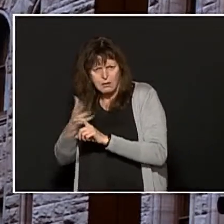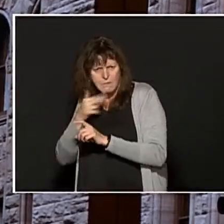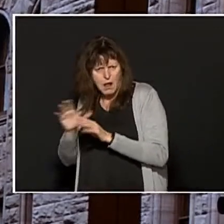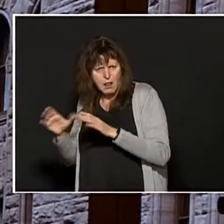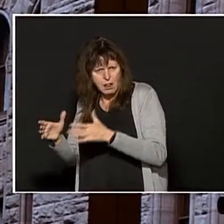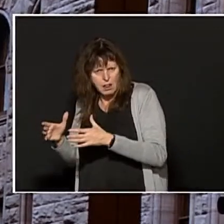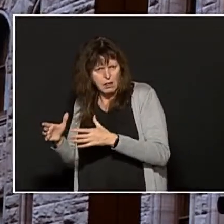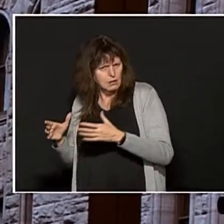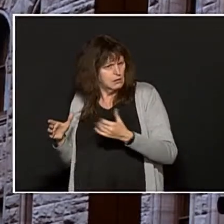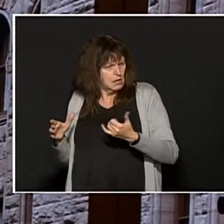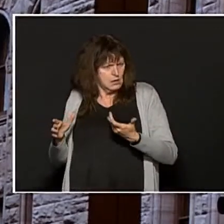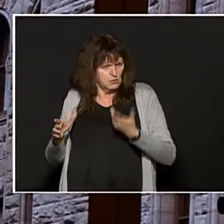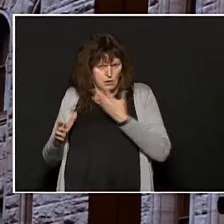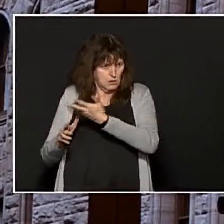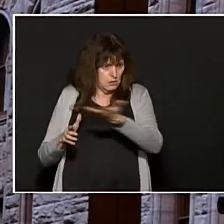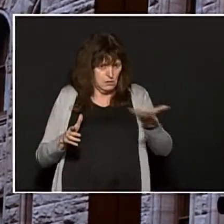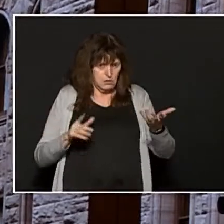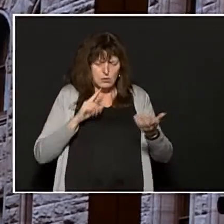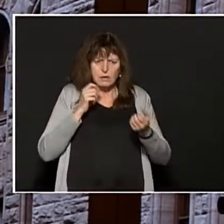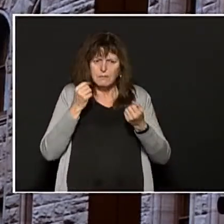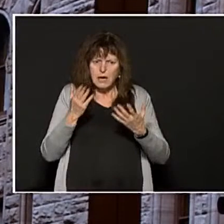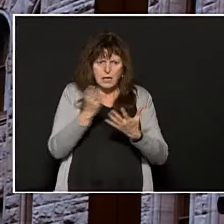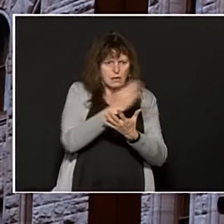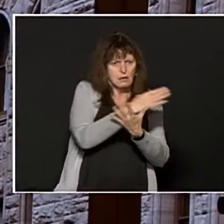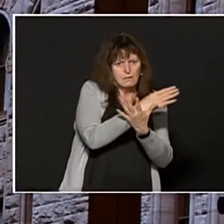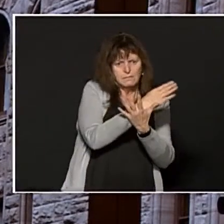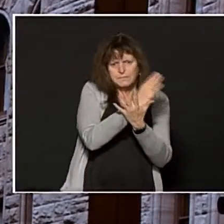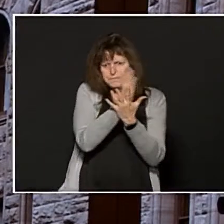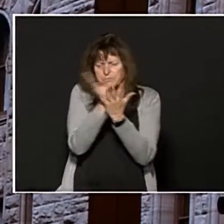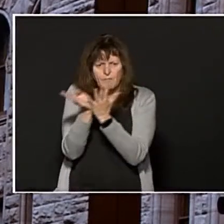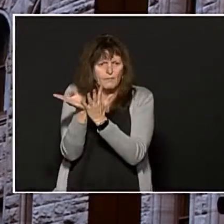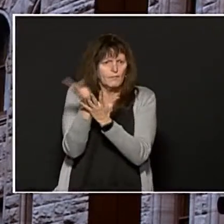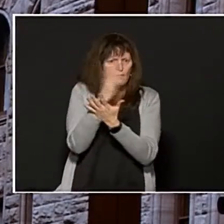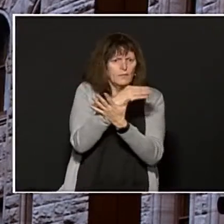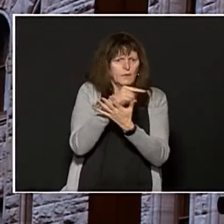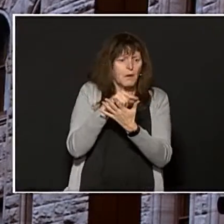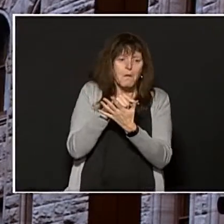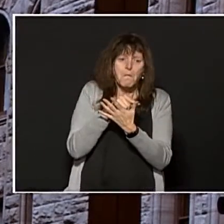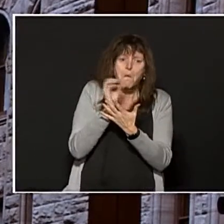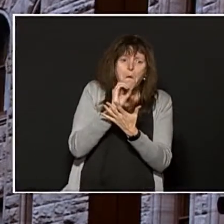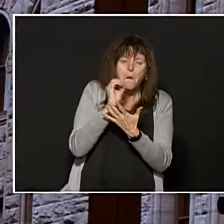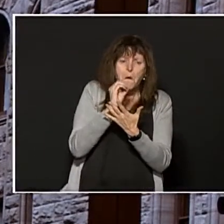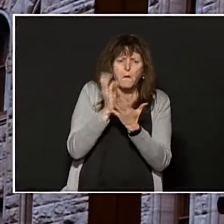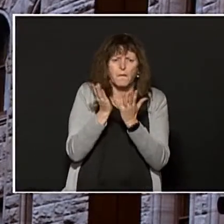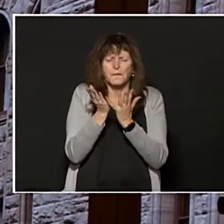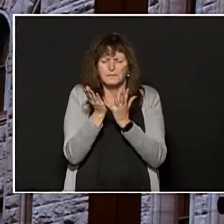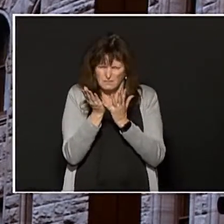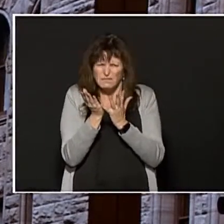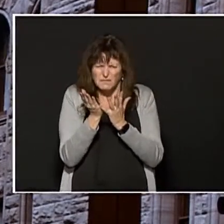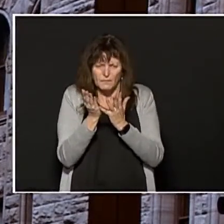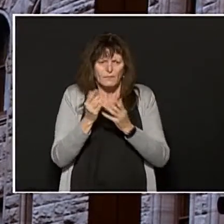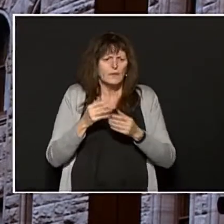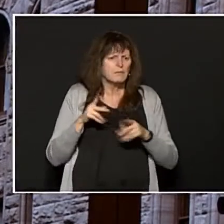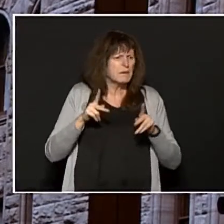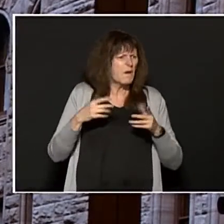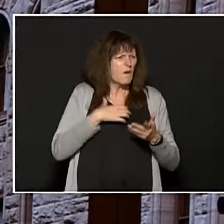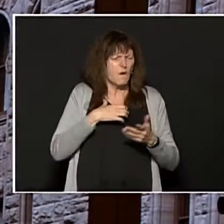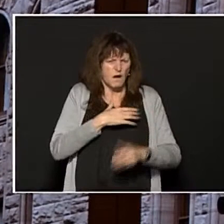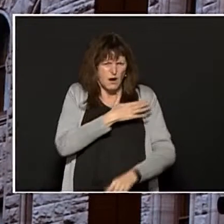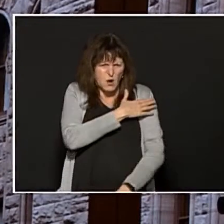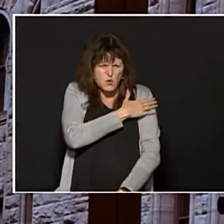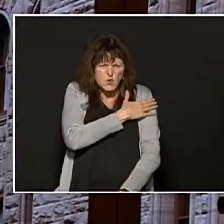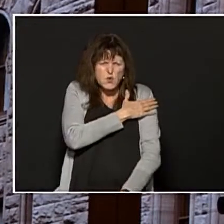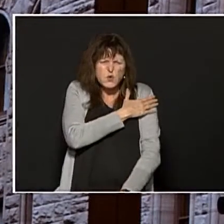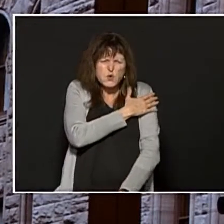precipitating factors that may be there. We get people complaining of pain around the injection site, soreness, sometimes afterwards